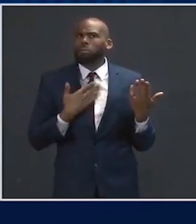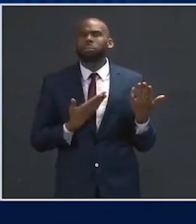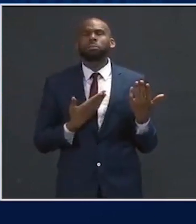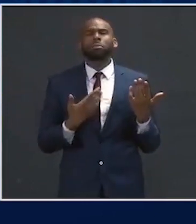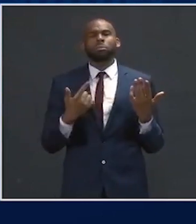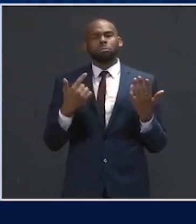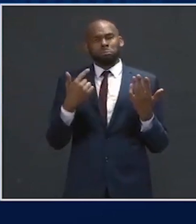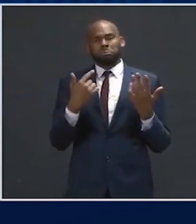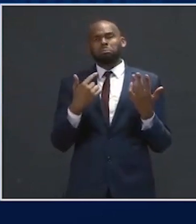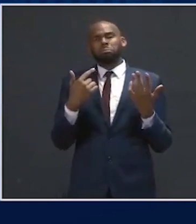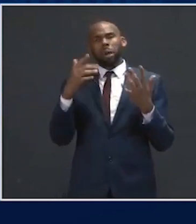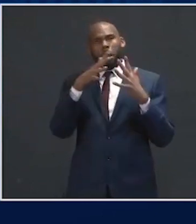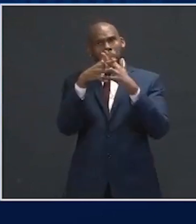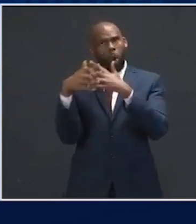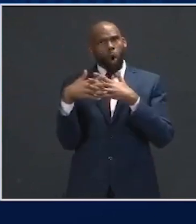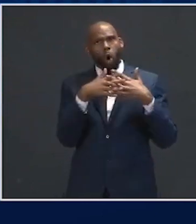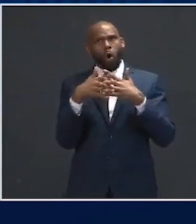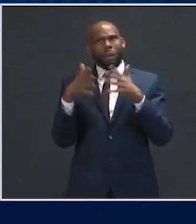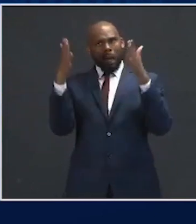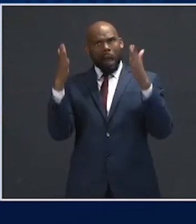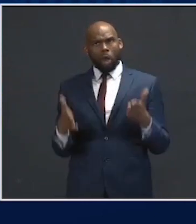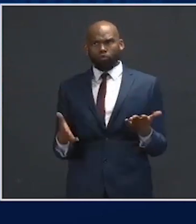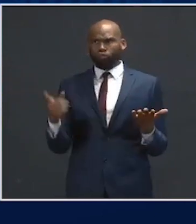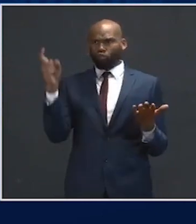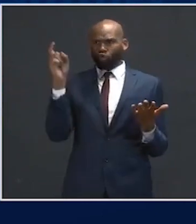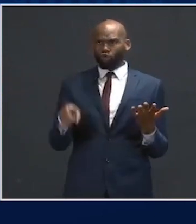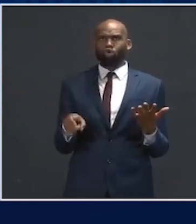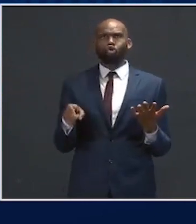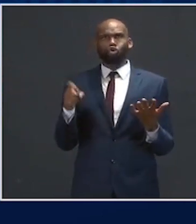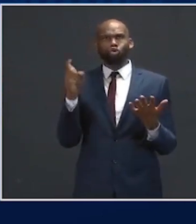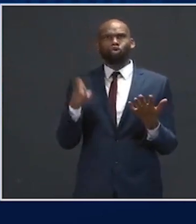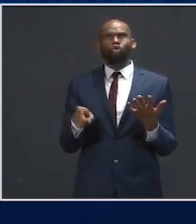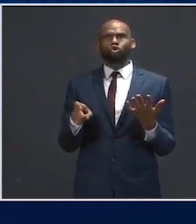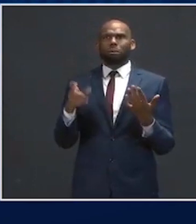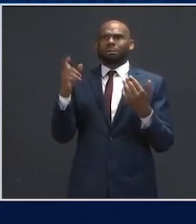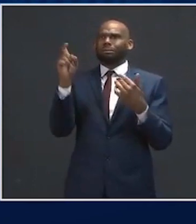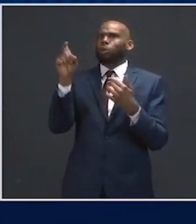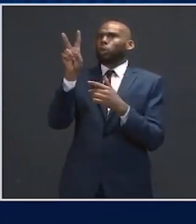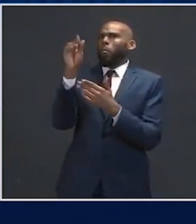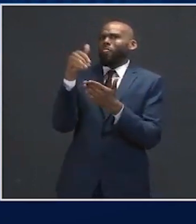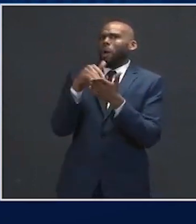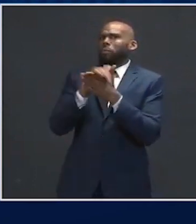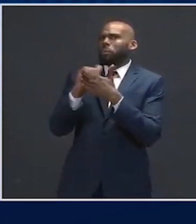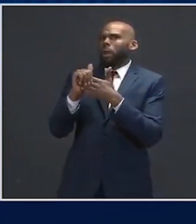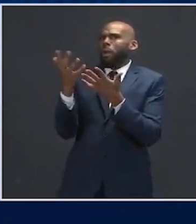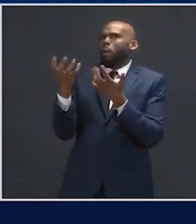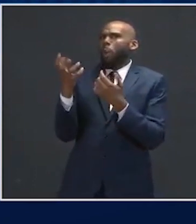that Americans should be made whole on the $2,000 checks, which of course would mean